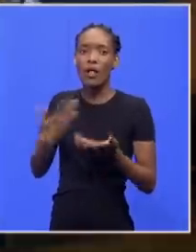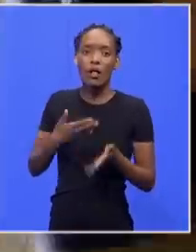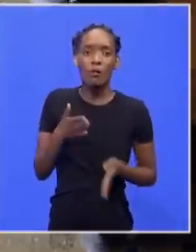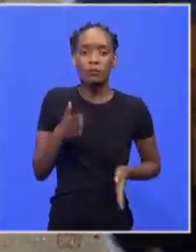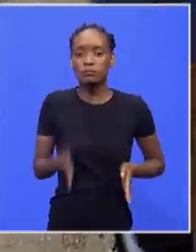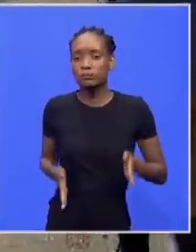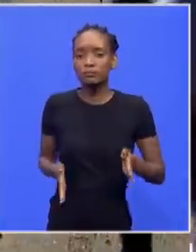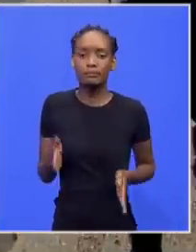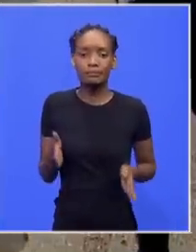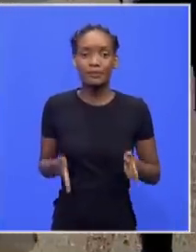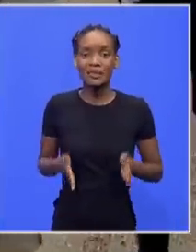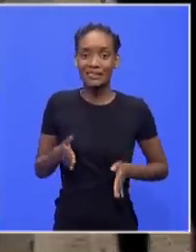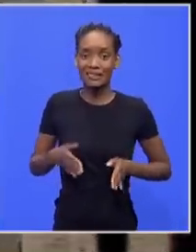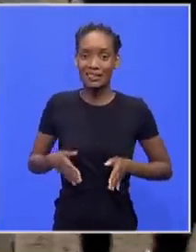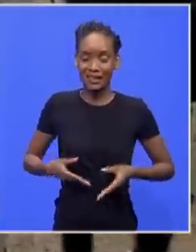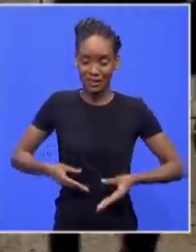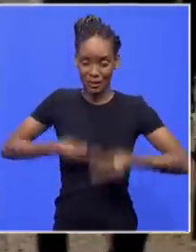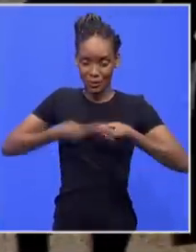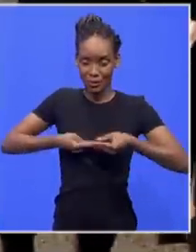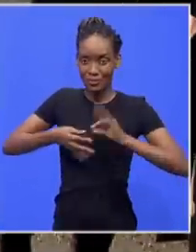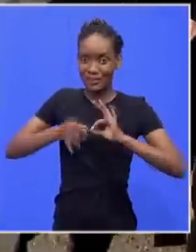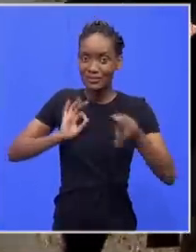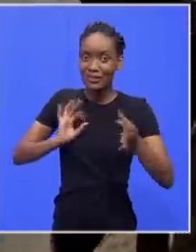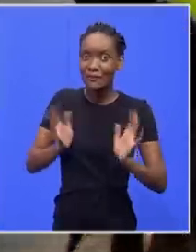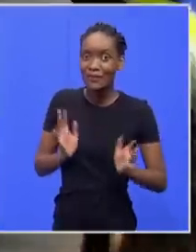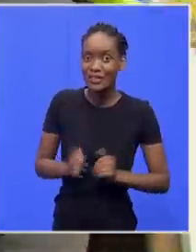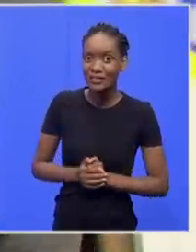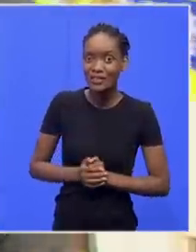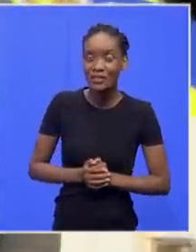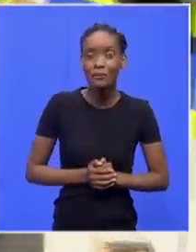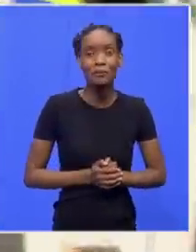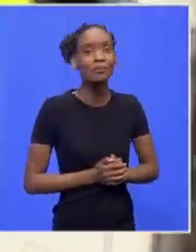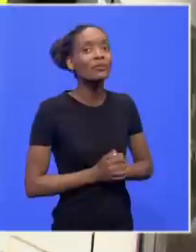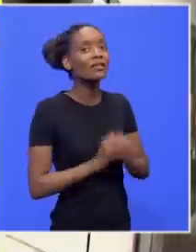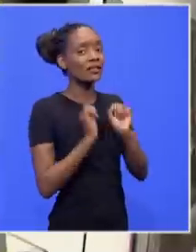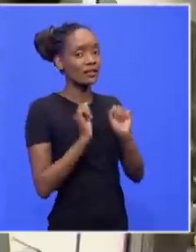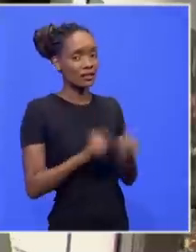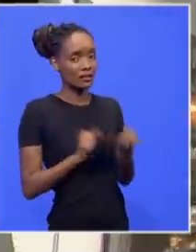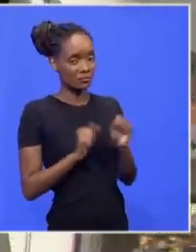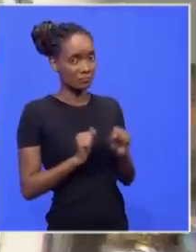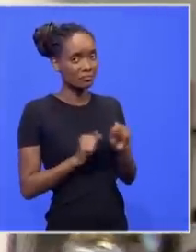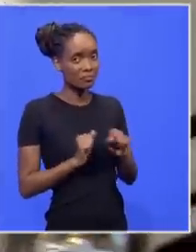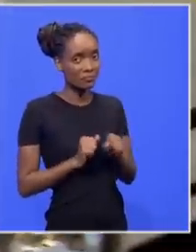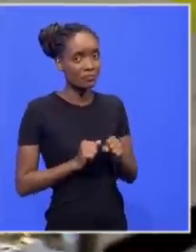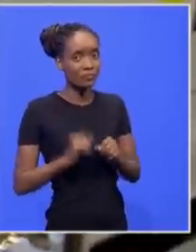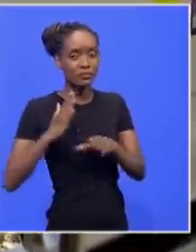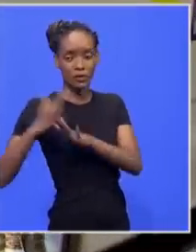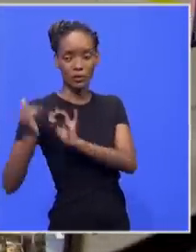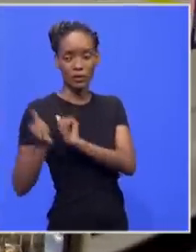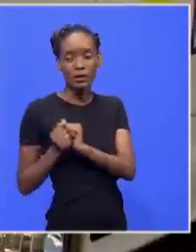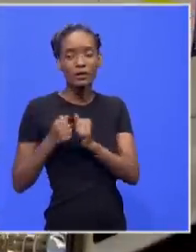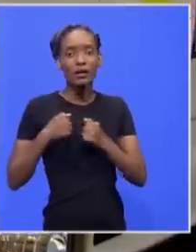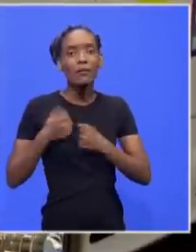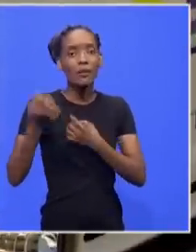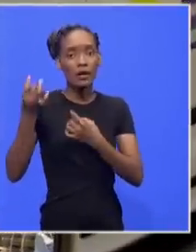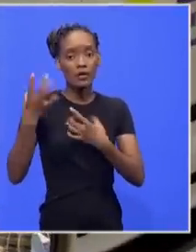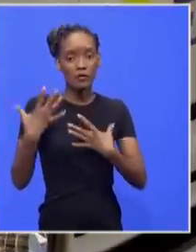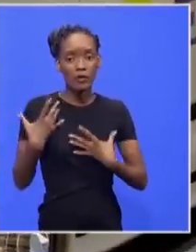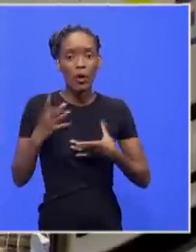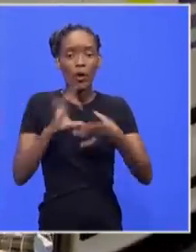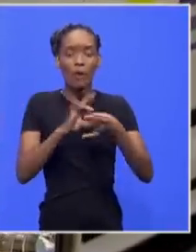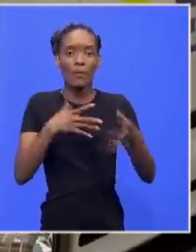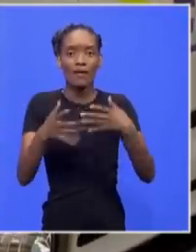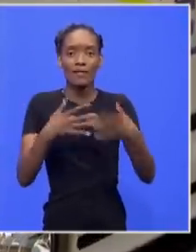documents. Definitely. I think one of the big problems, what I heard from, again, from my colleagues dealing with these issues and from them, is that Home Affairs is not helping